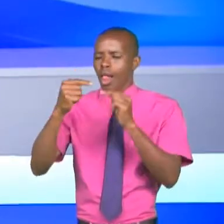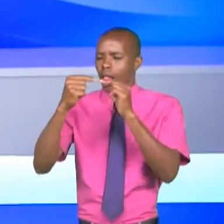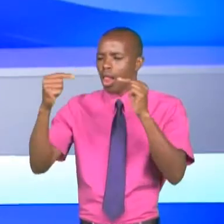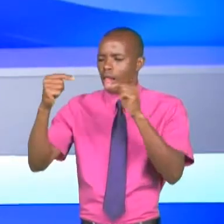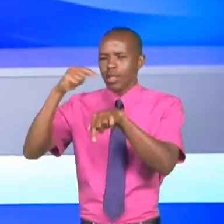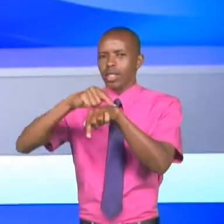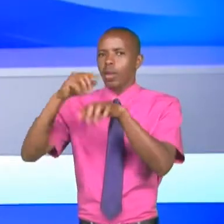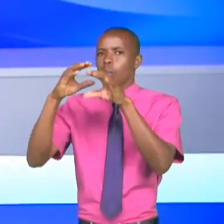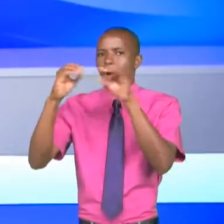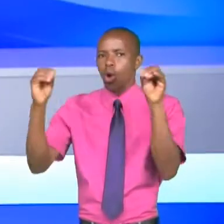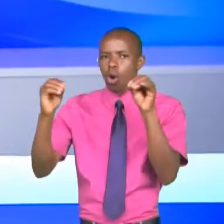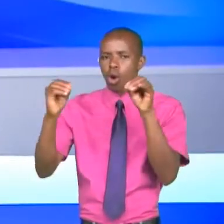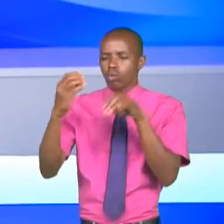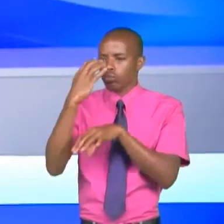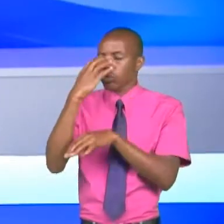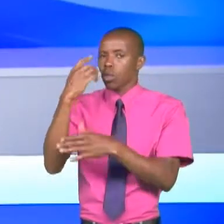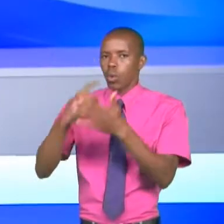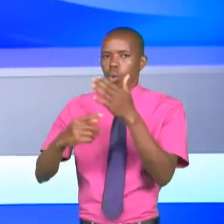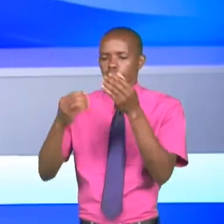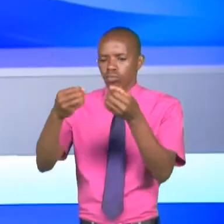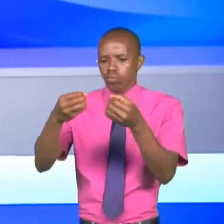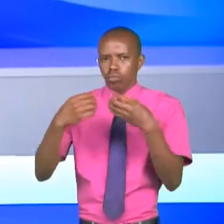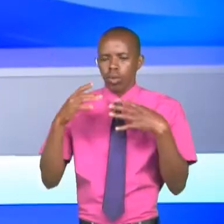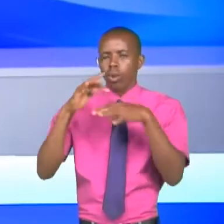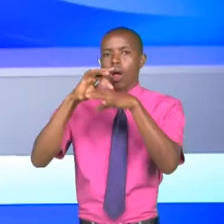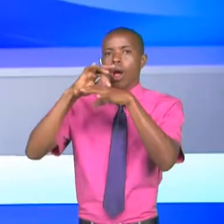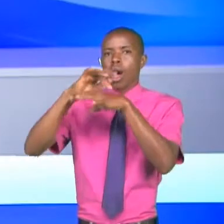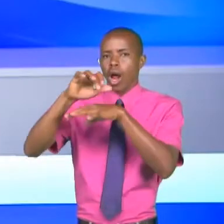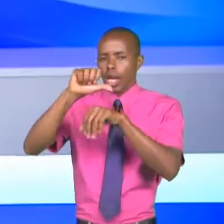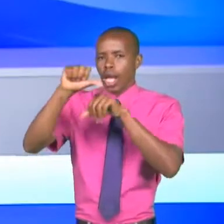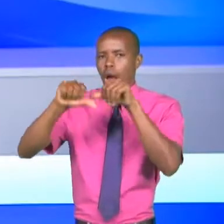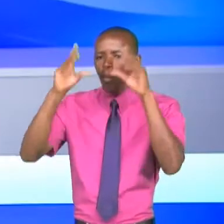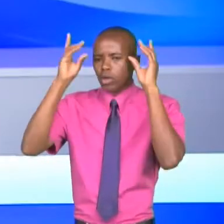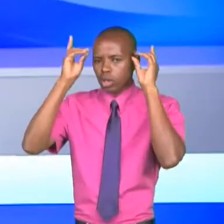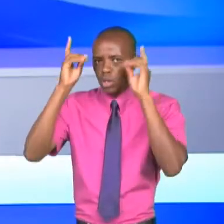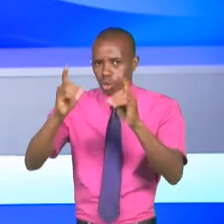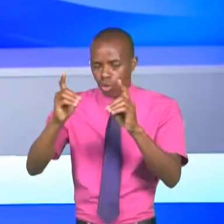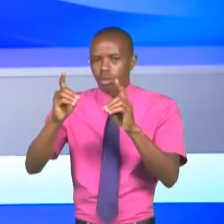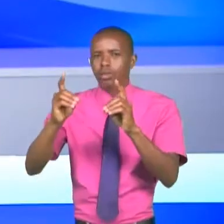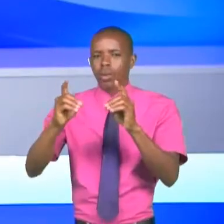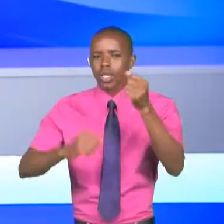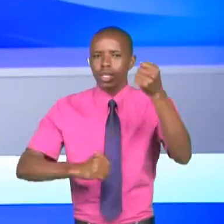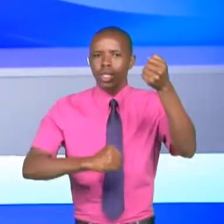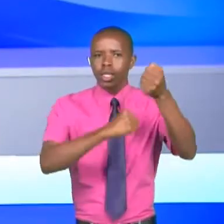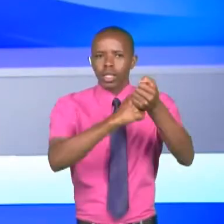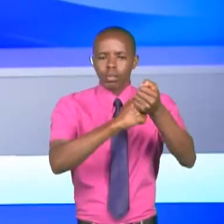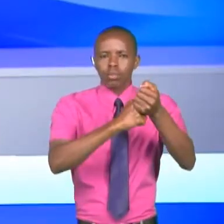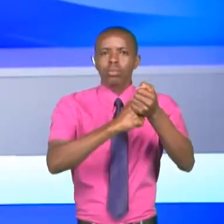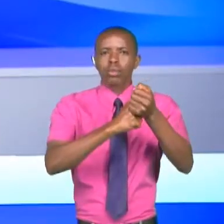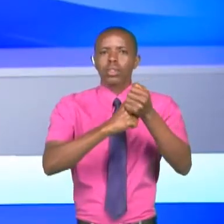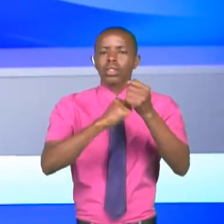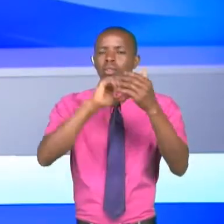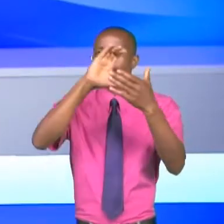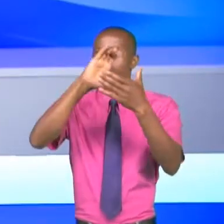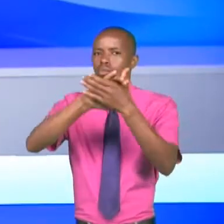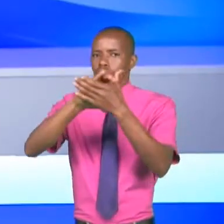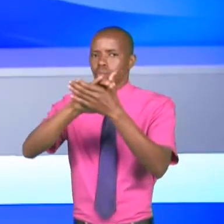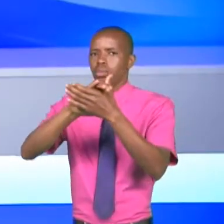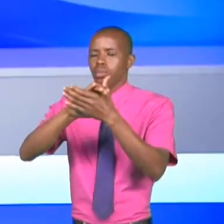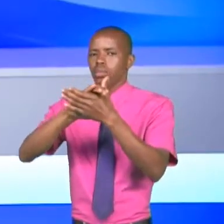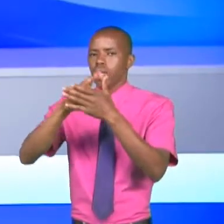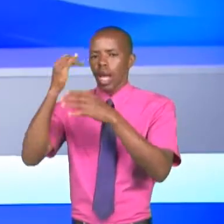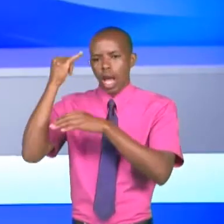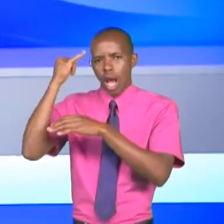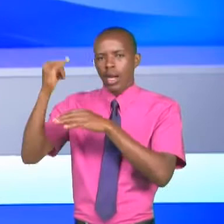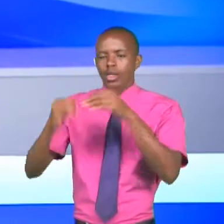Ruto has said he was informed in advance about the move by Tuju and will support the party position, but will be open to support